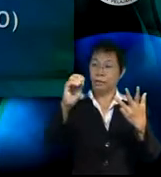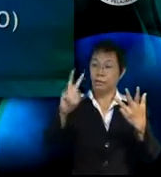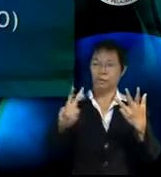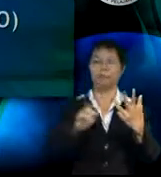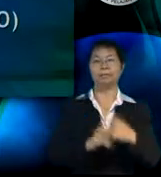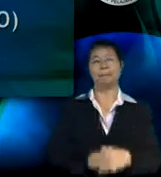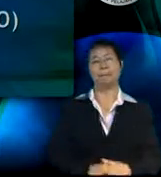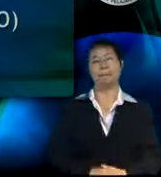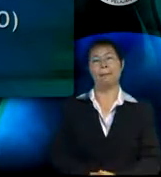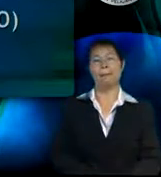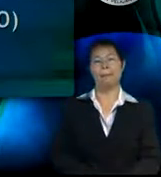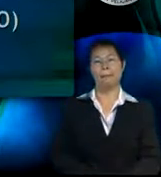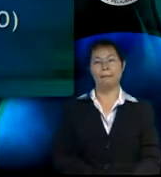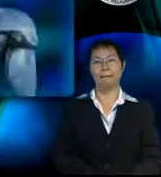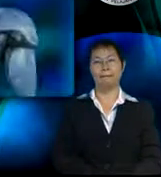and oxygen.